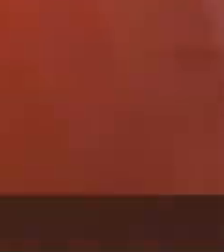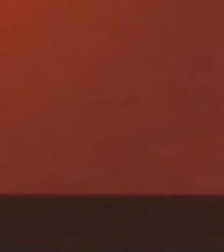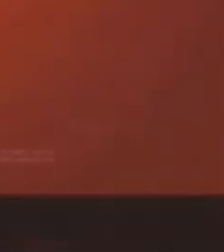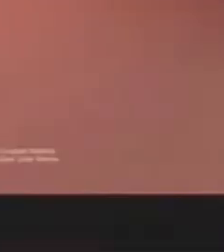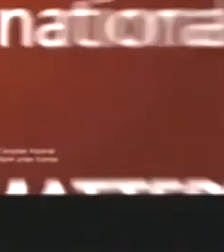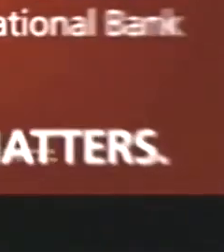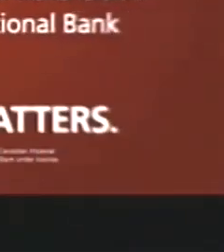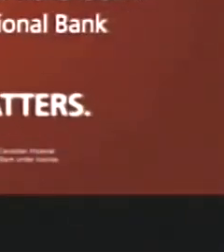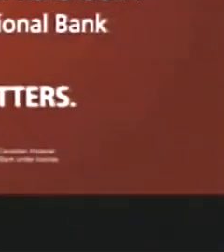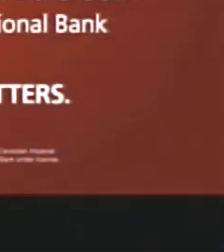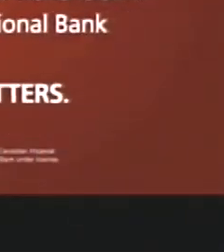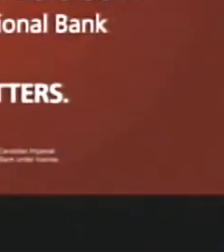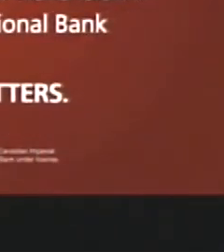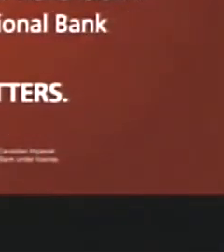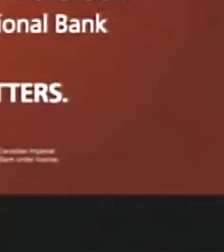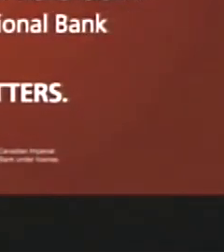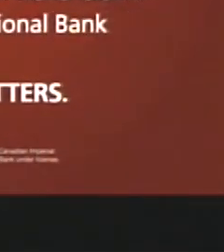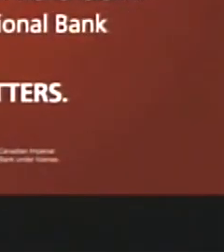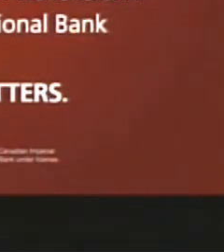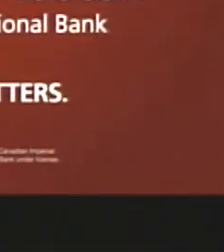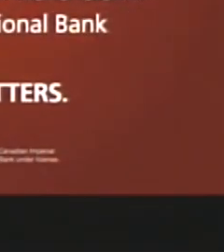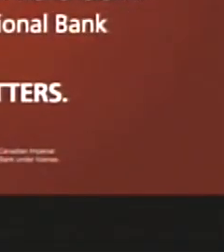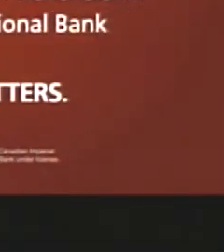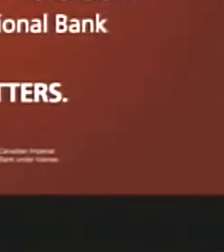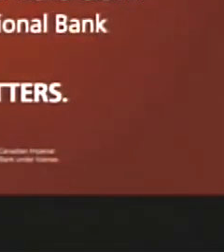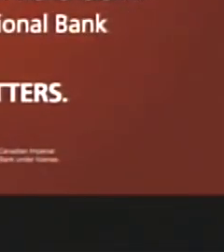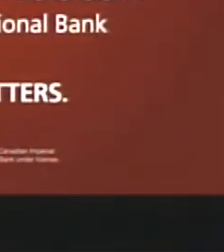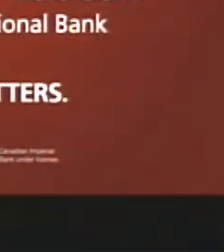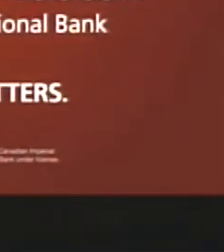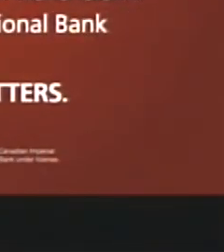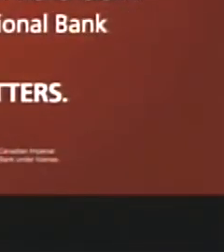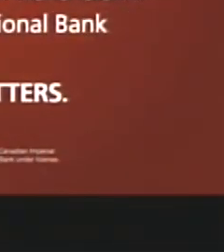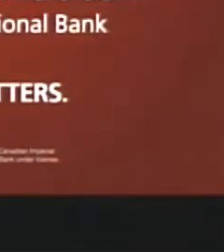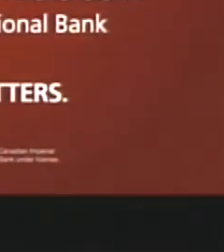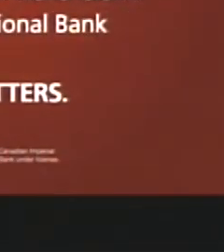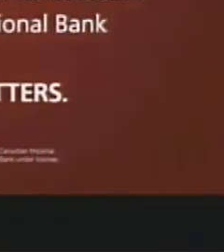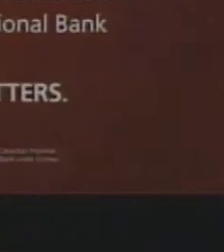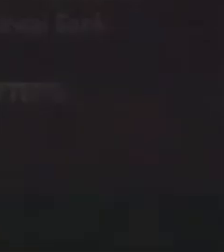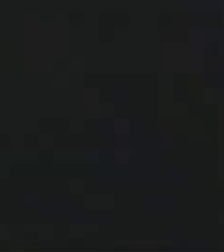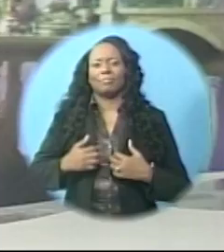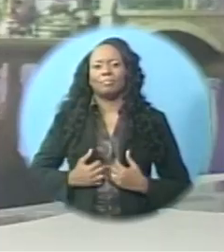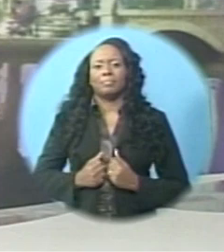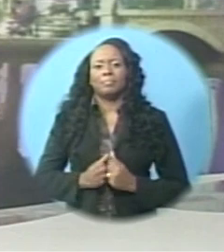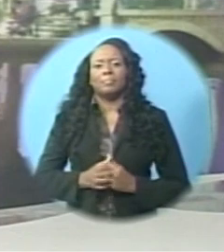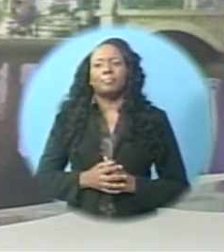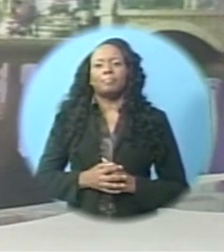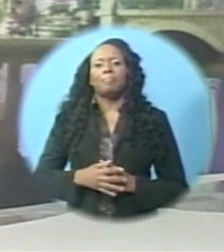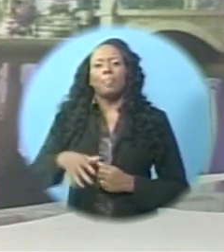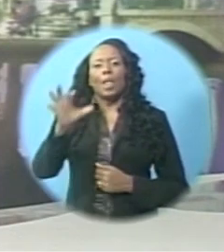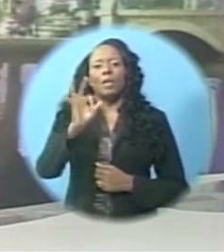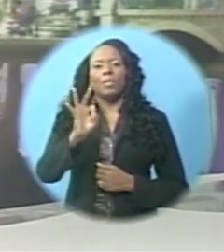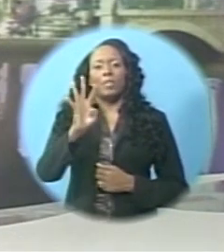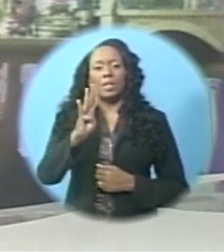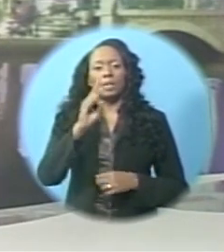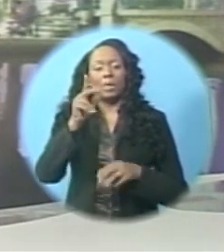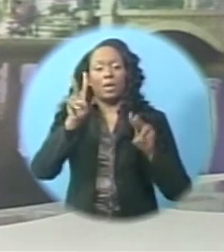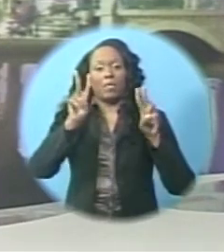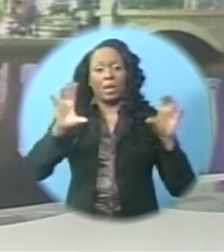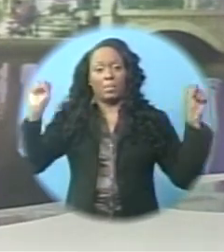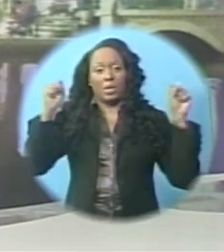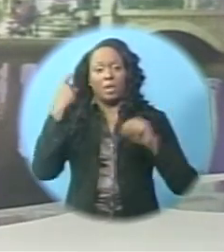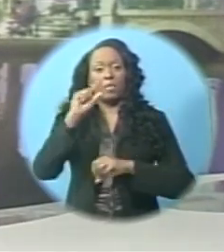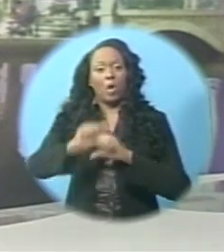Visa Classic and Visa Gold cards. CIBC First Caribbean, for what matters. International business